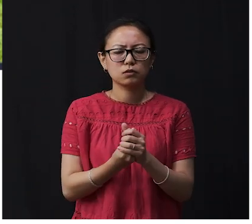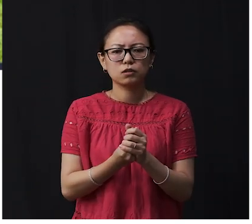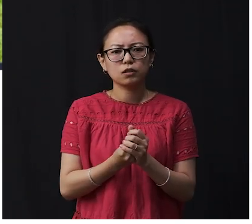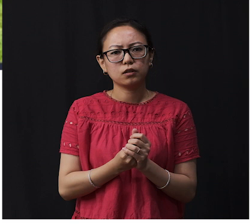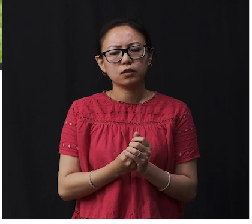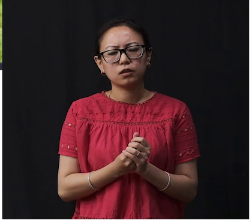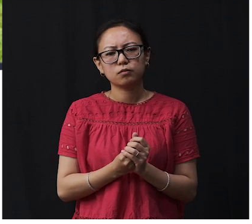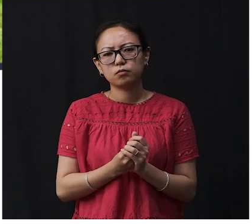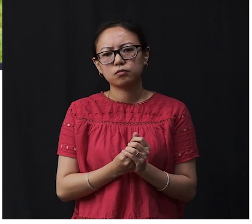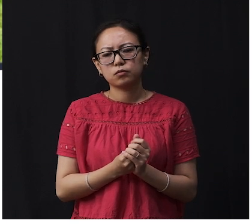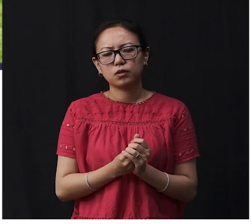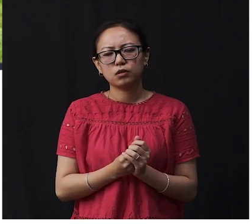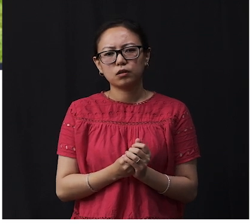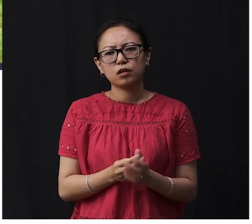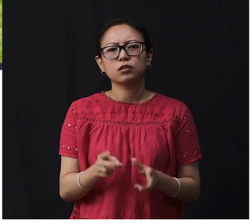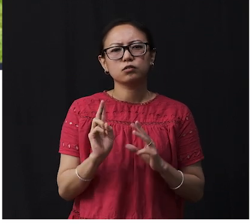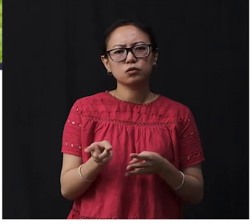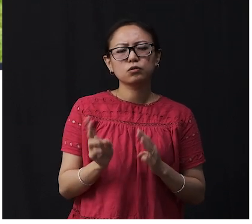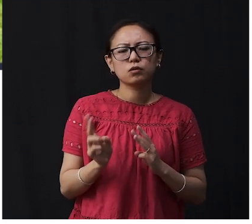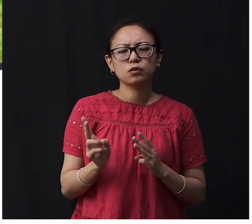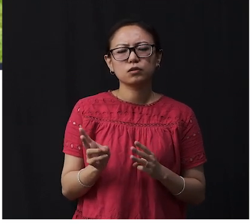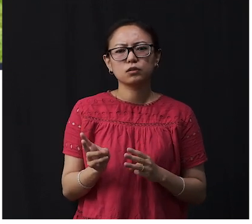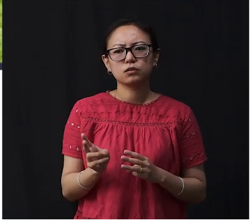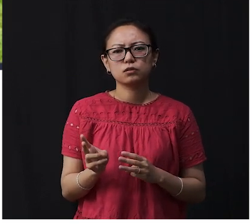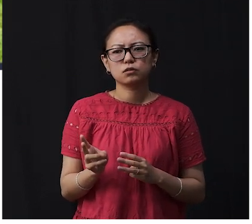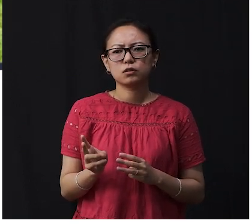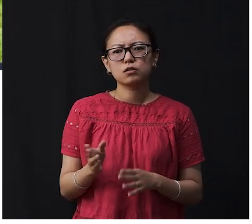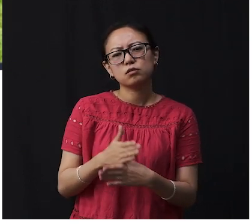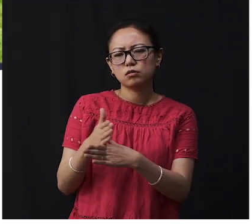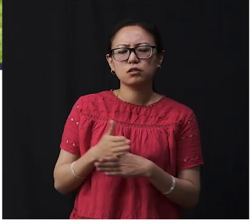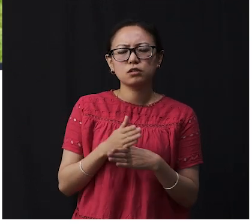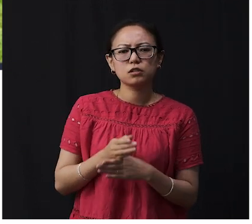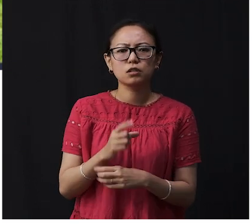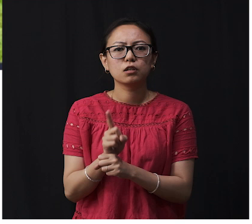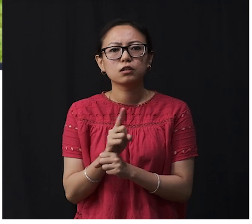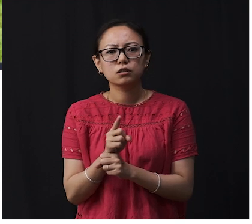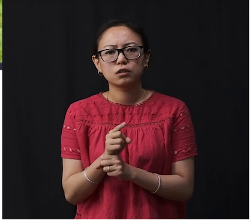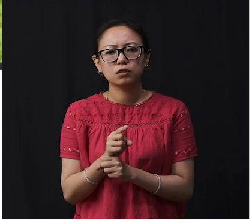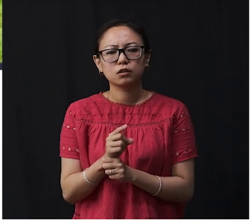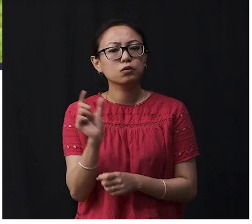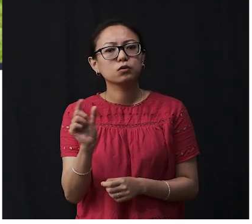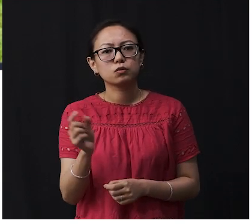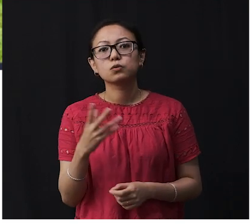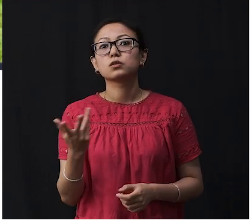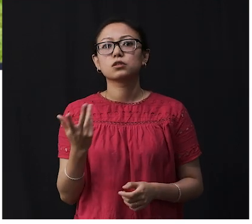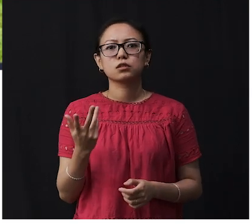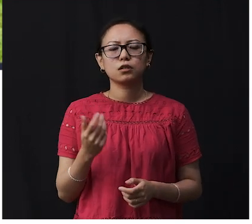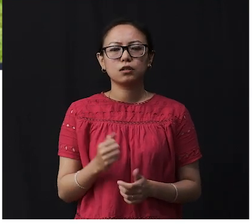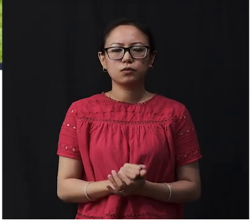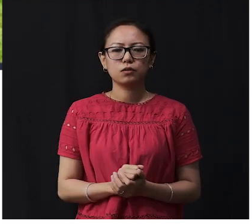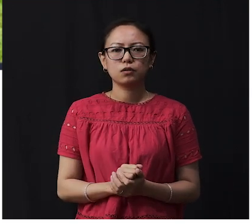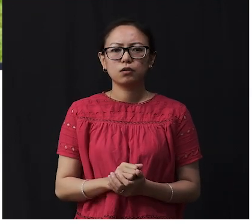discuss on how to use their dells. So when all the animals met, the cow, the